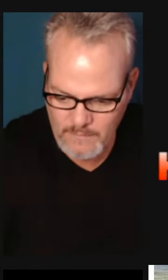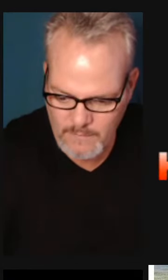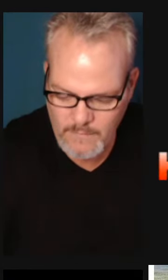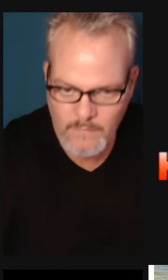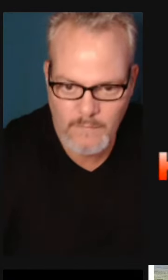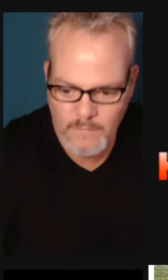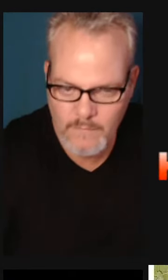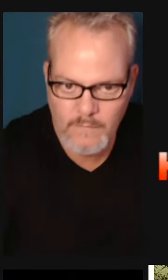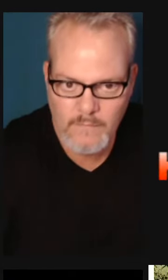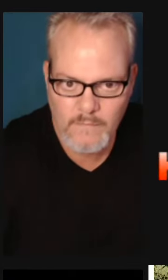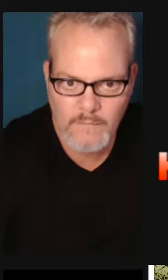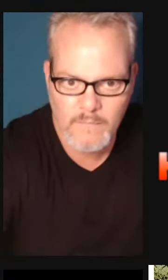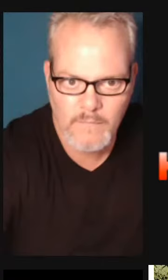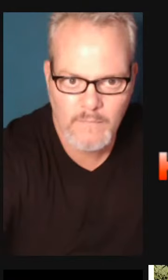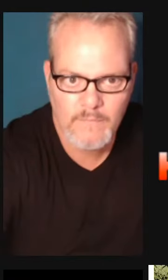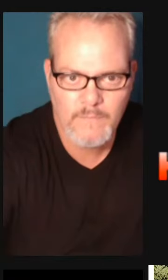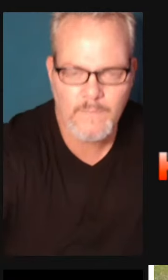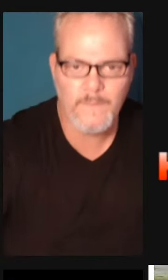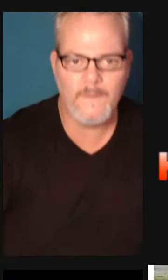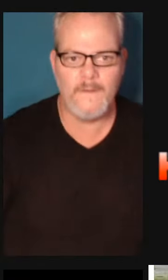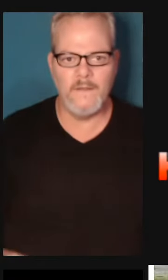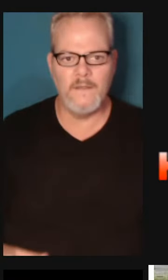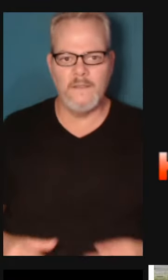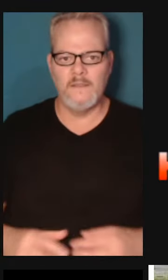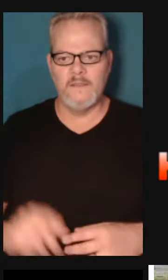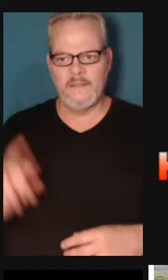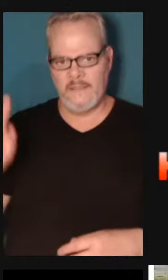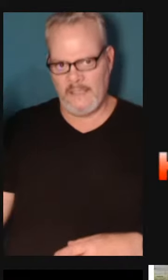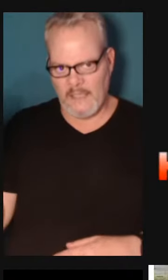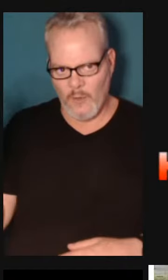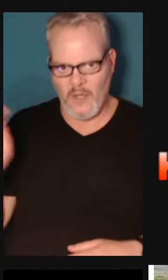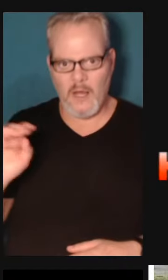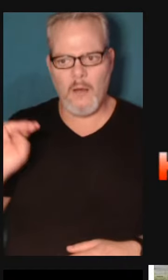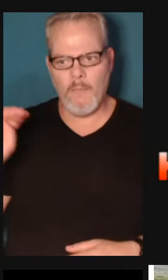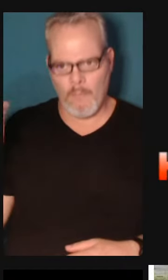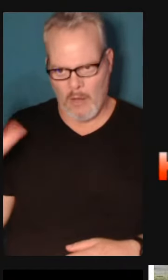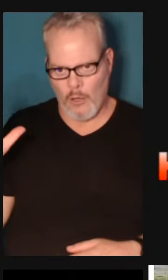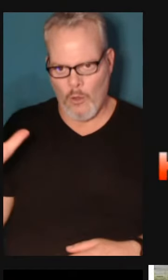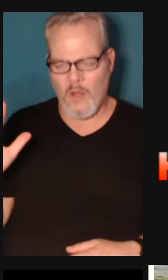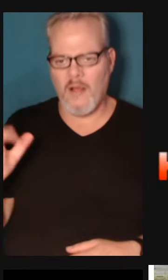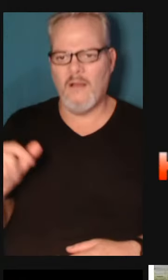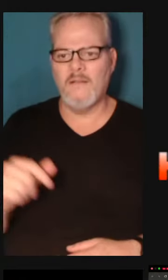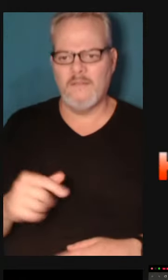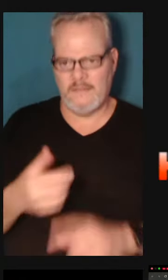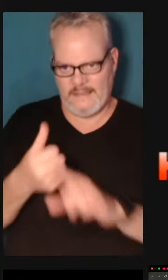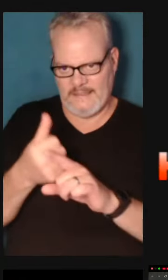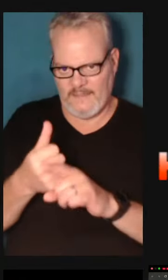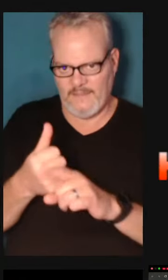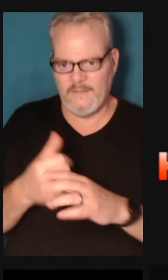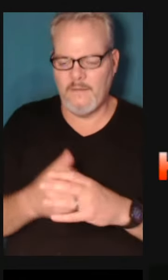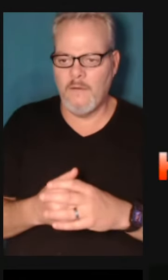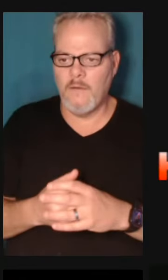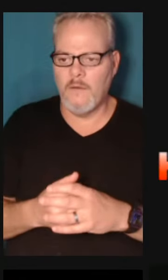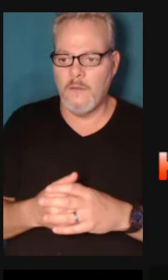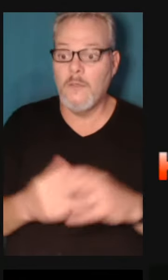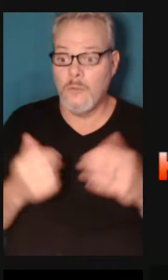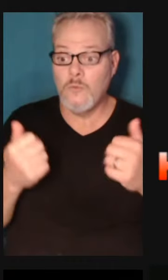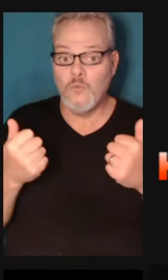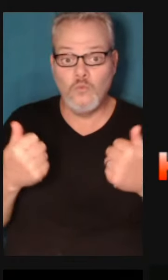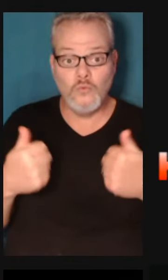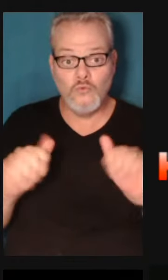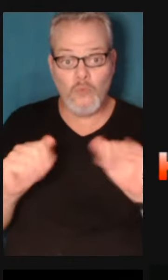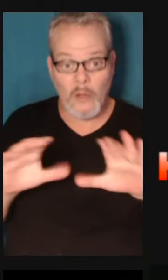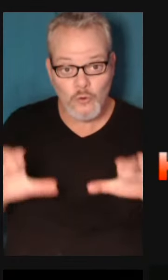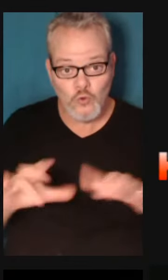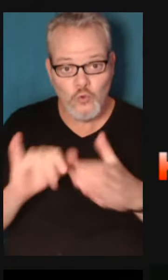foreground. 3 volcanoes there together. So we did try to do an exercise on this in the